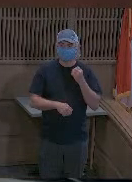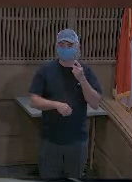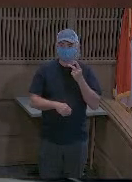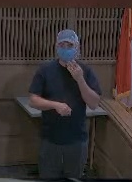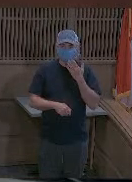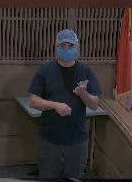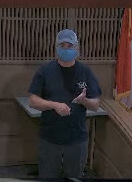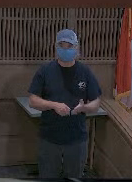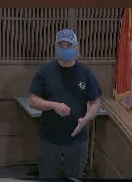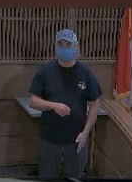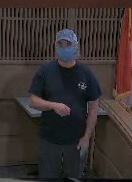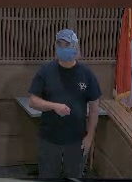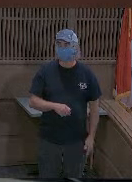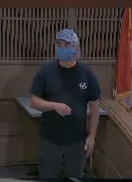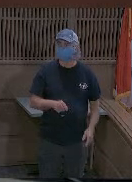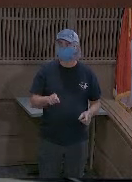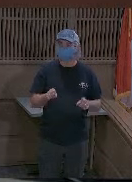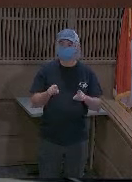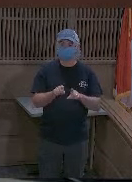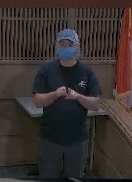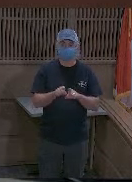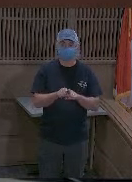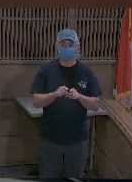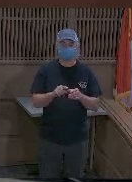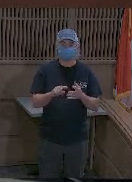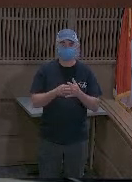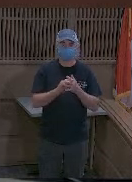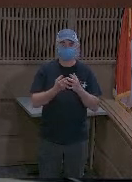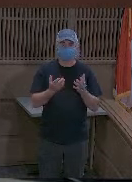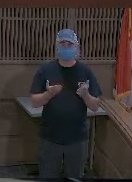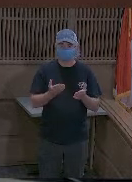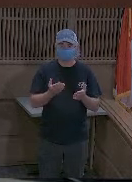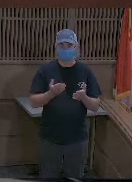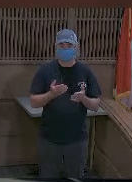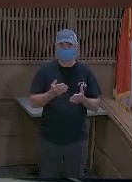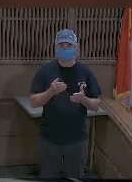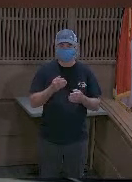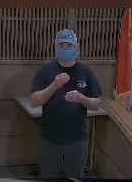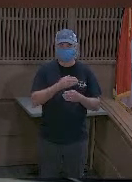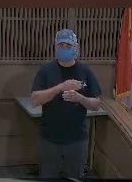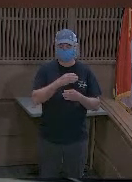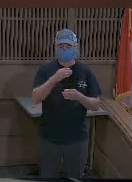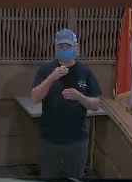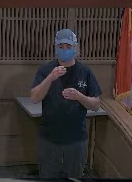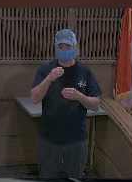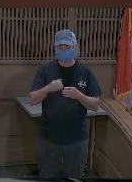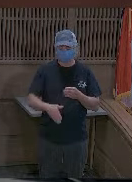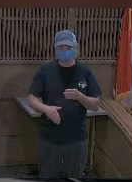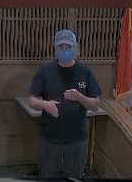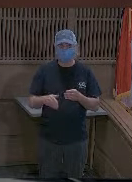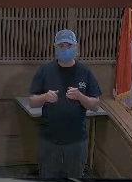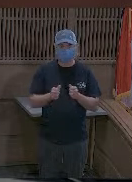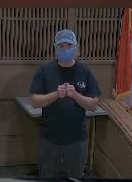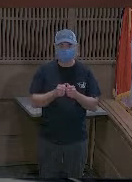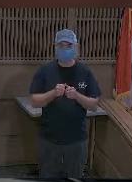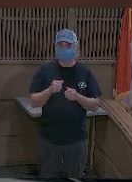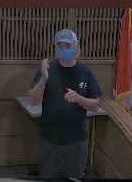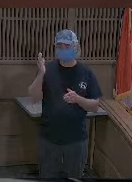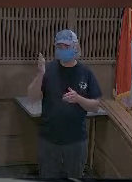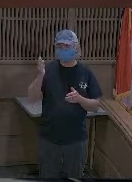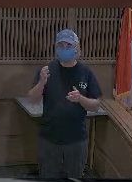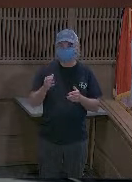Thank you, Mr. Allen. As we begin to reach the end of our press briefing today, of course, as we